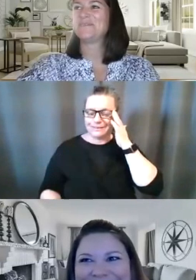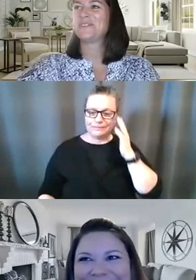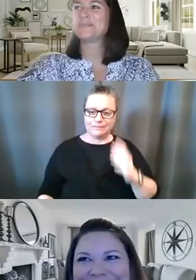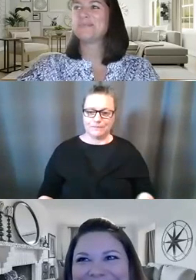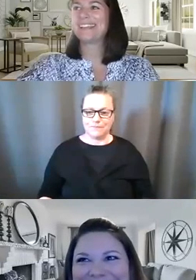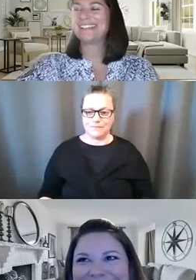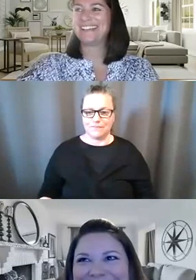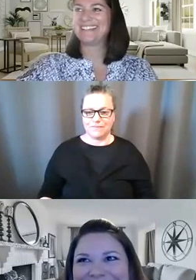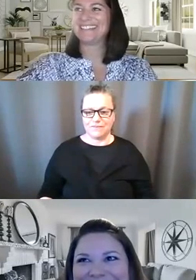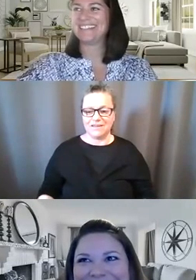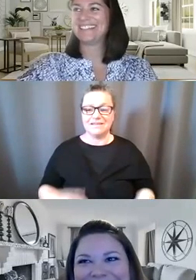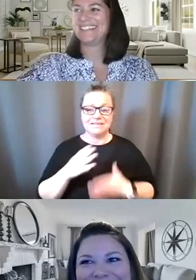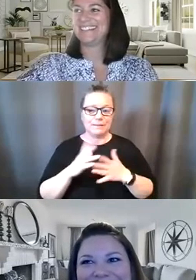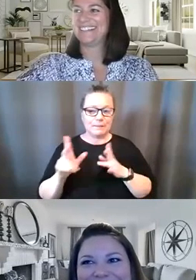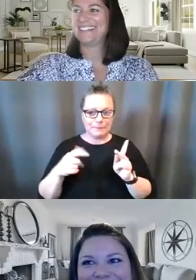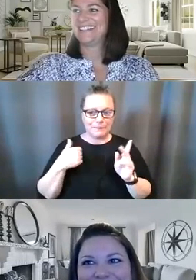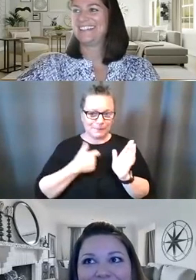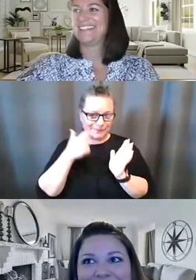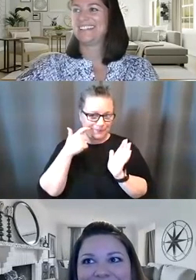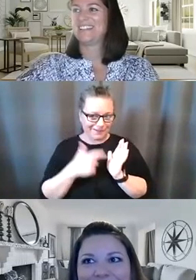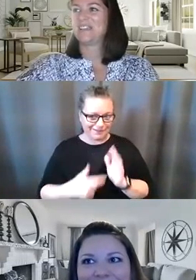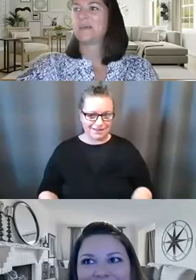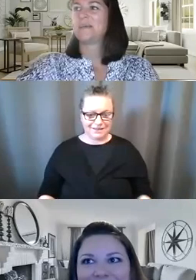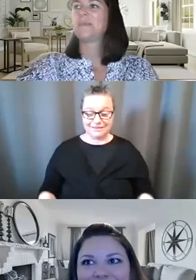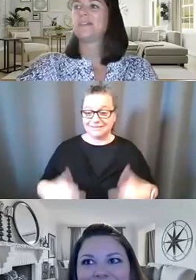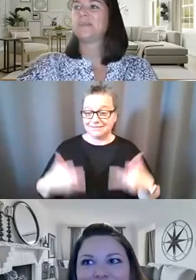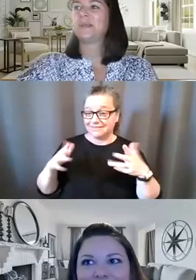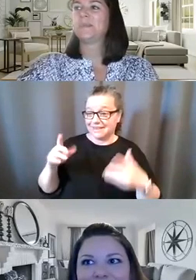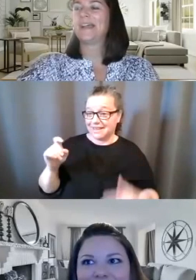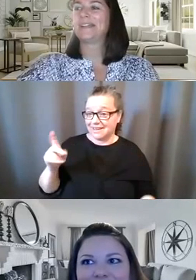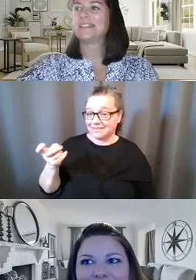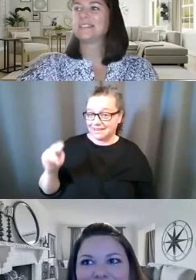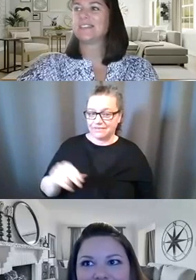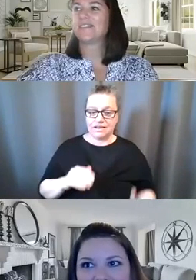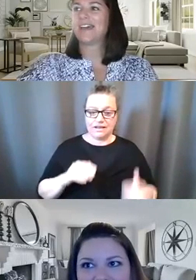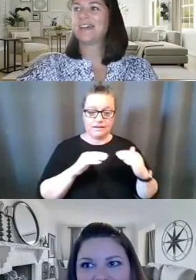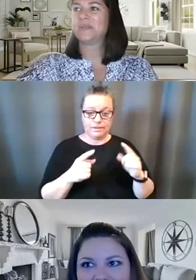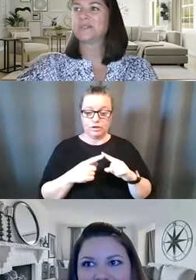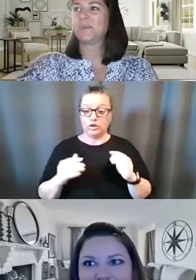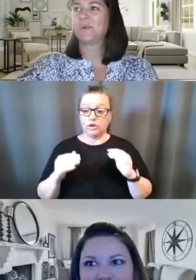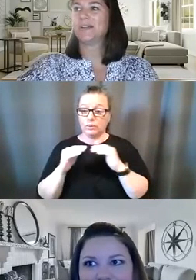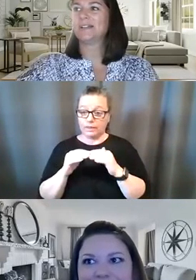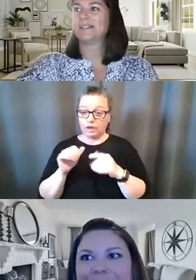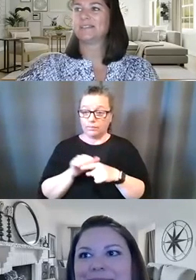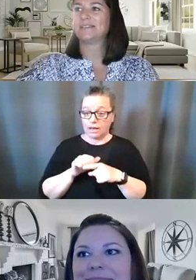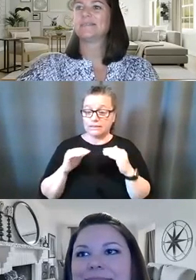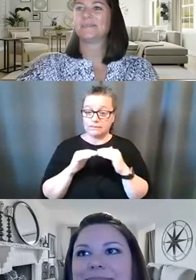Some folks we recognize. Yay, Devin. Peer-to-peer practice, love that. Peer